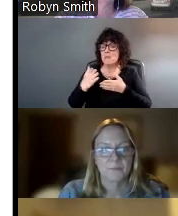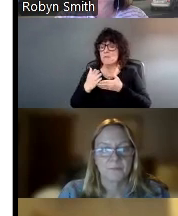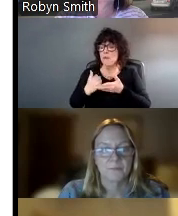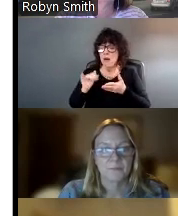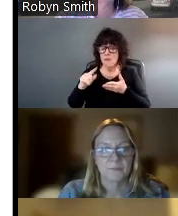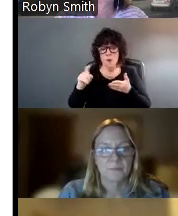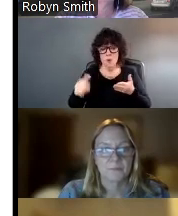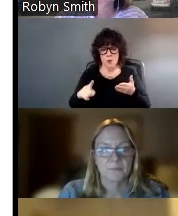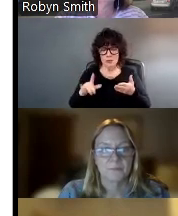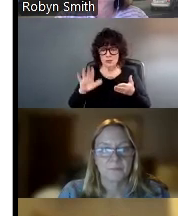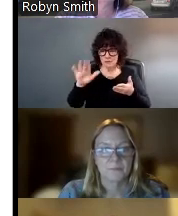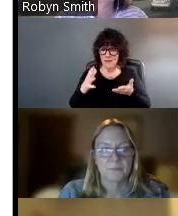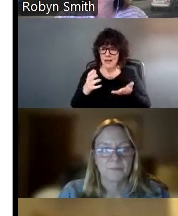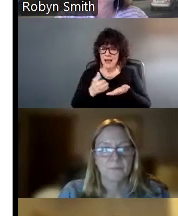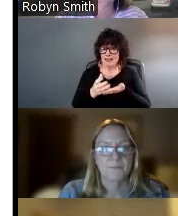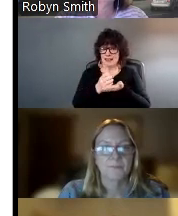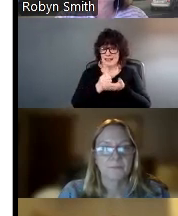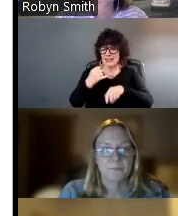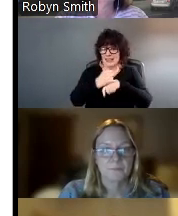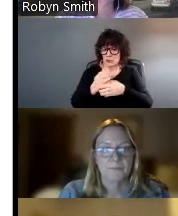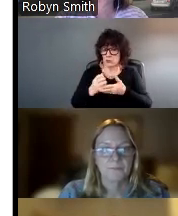the end of the forbearance period?